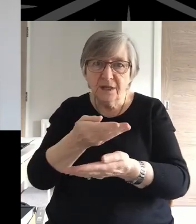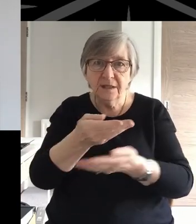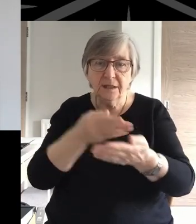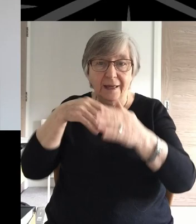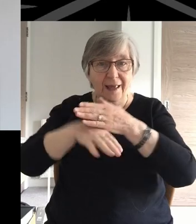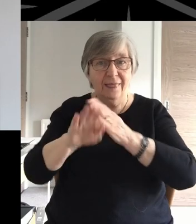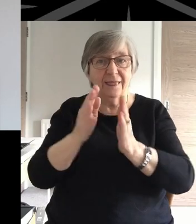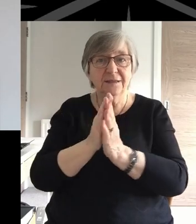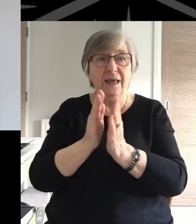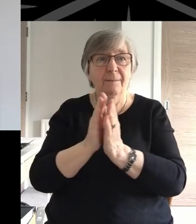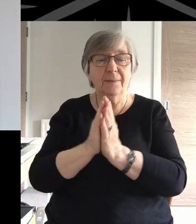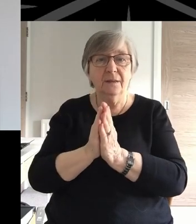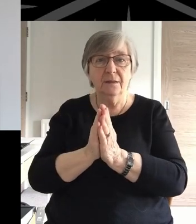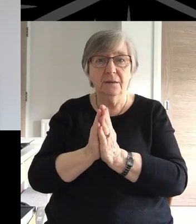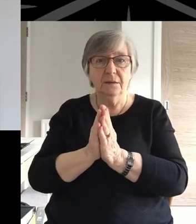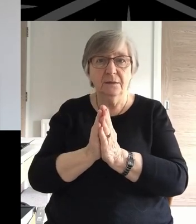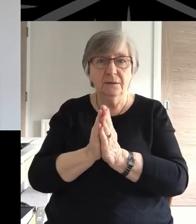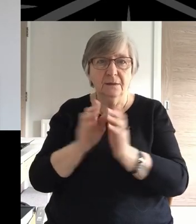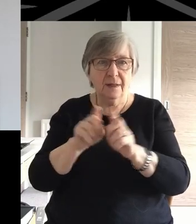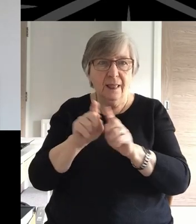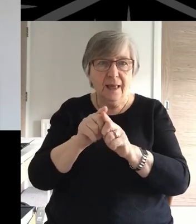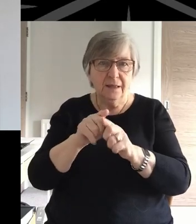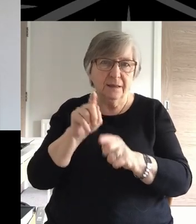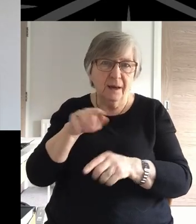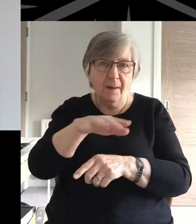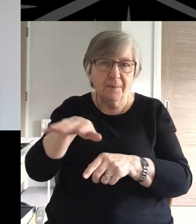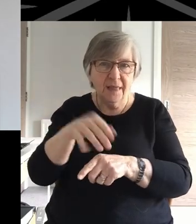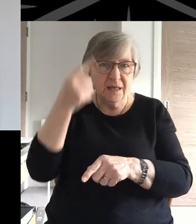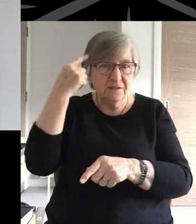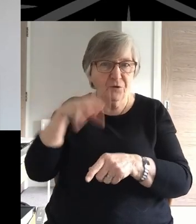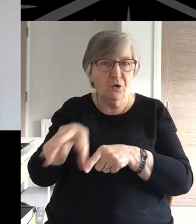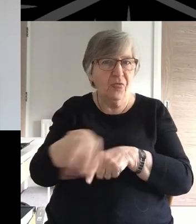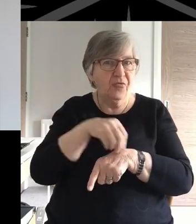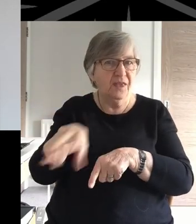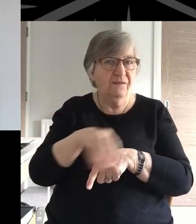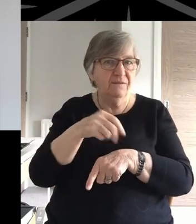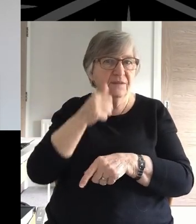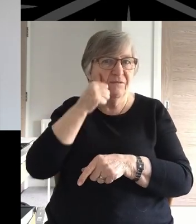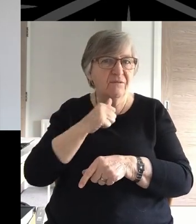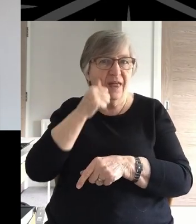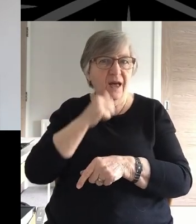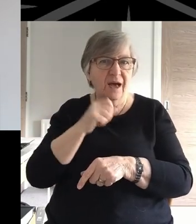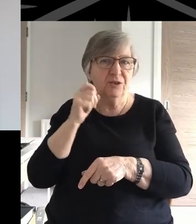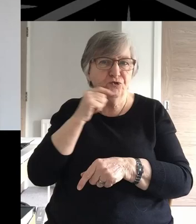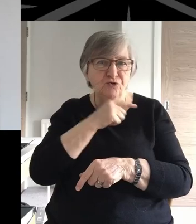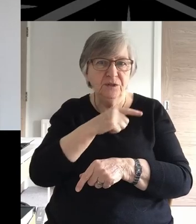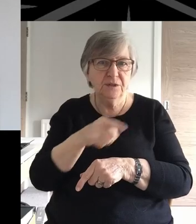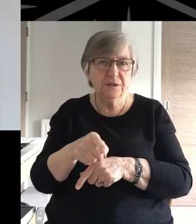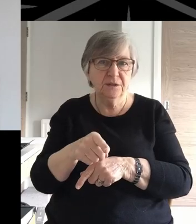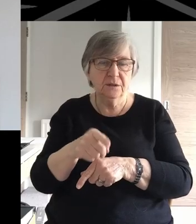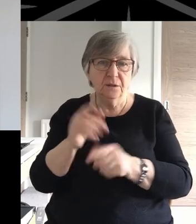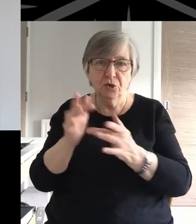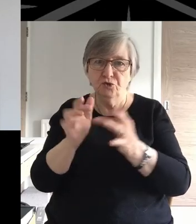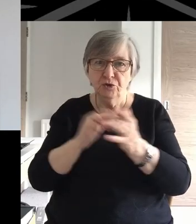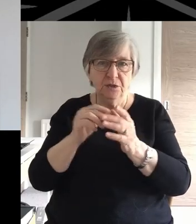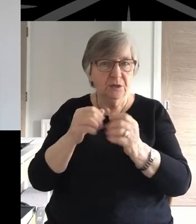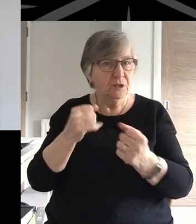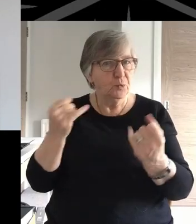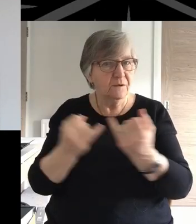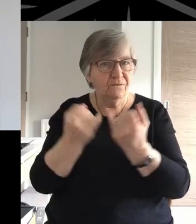temple, it becoming a den of robbers. Jesus was fighting against